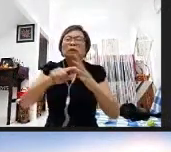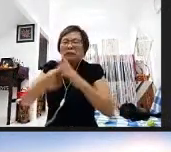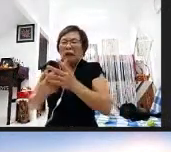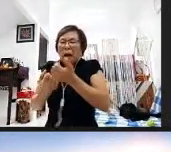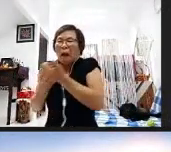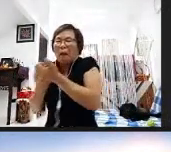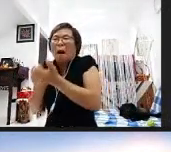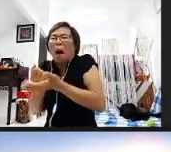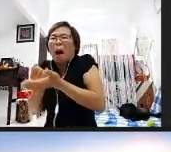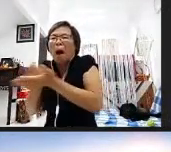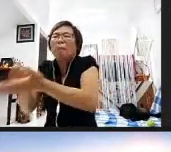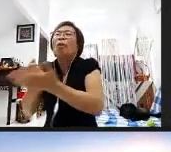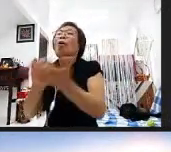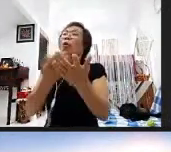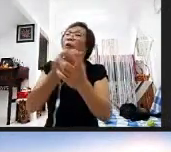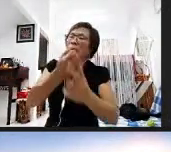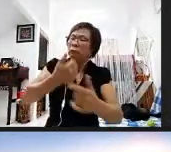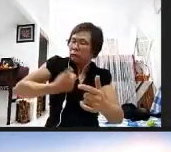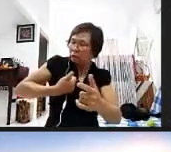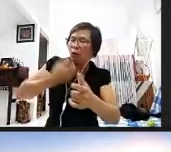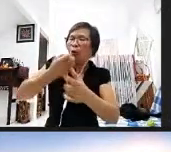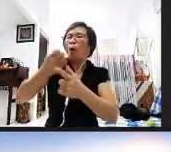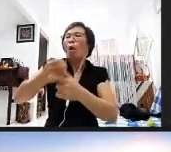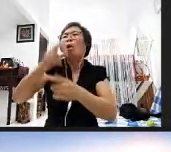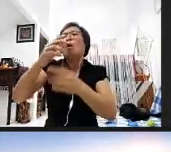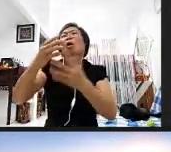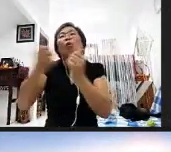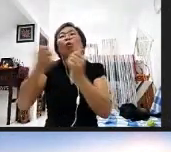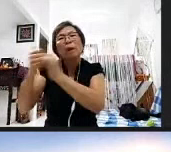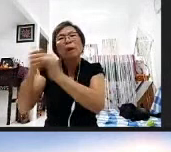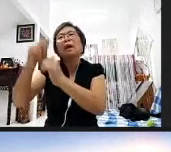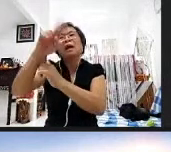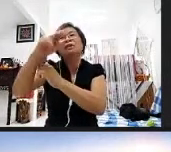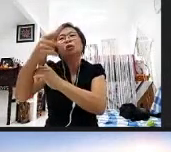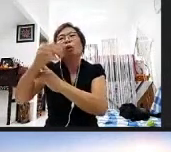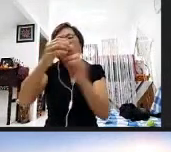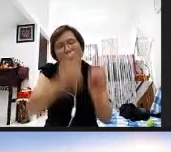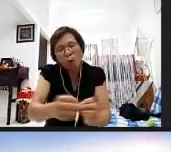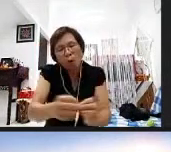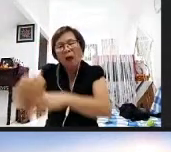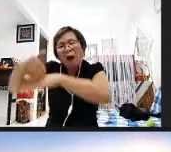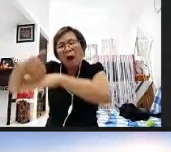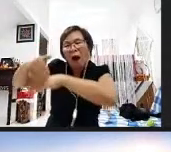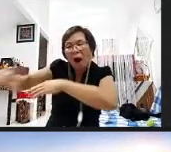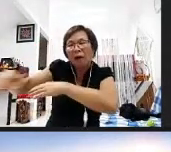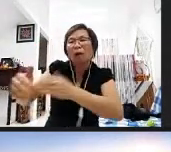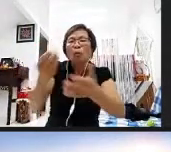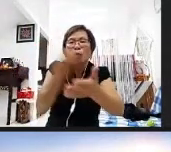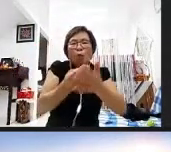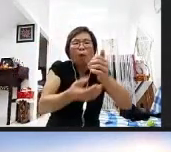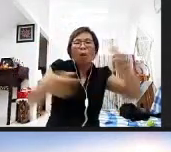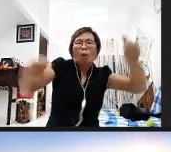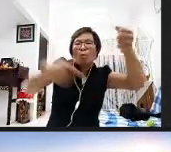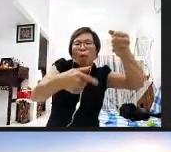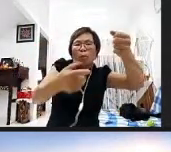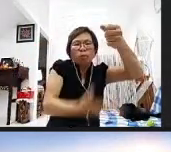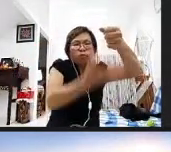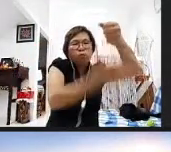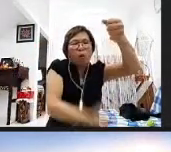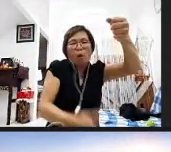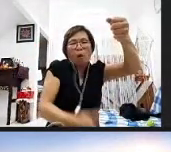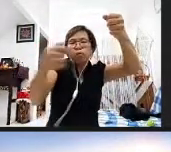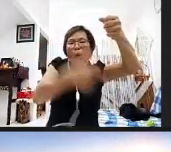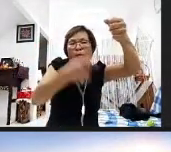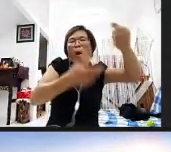through NGOs, who mobilized, organized, and raised funds from willing contributors to